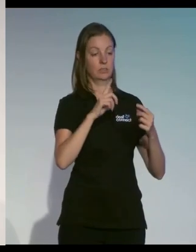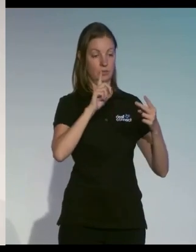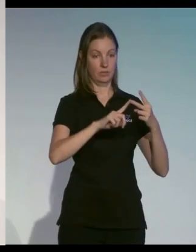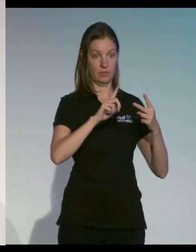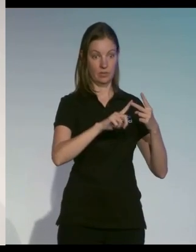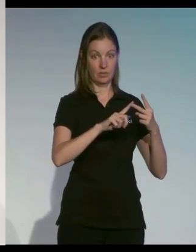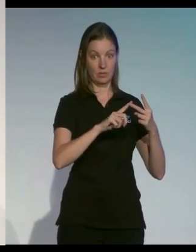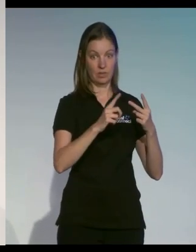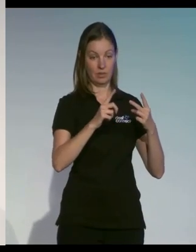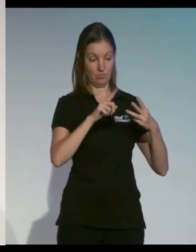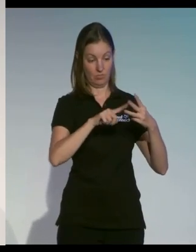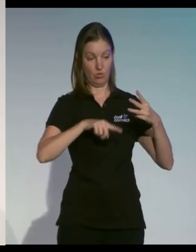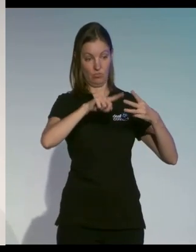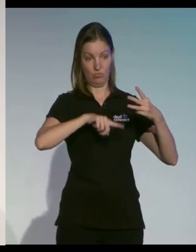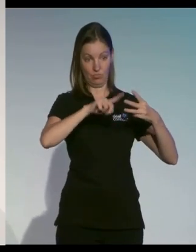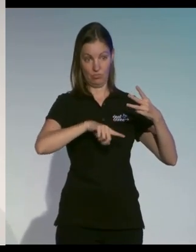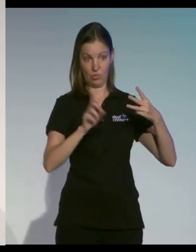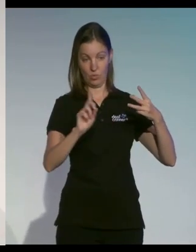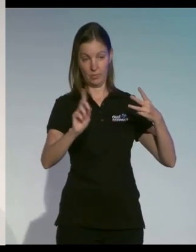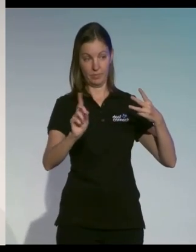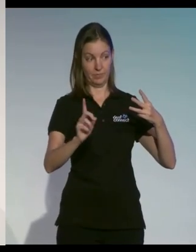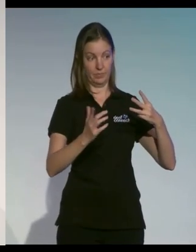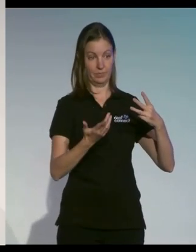two outputs from UN treaty committees?